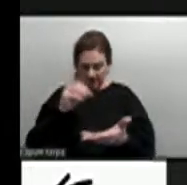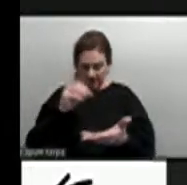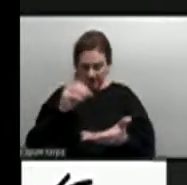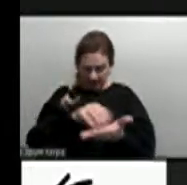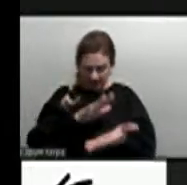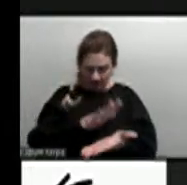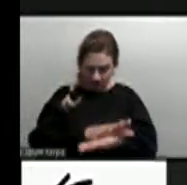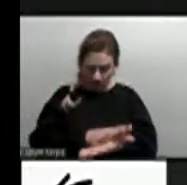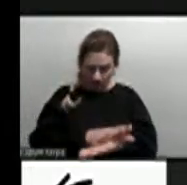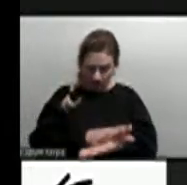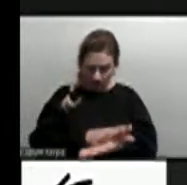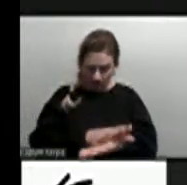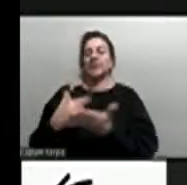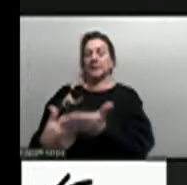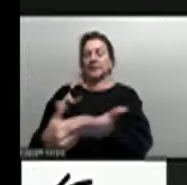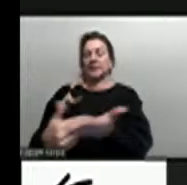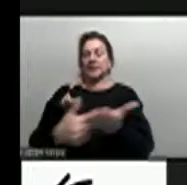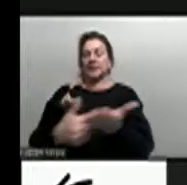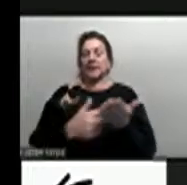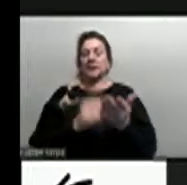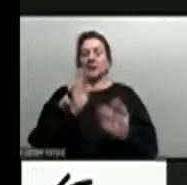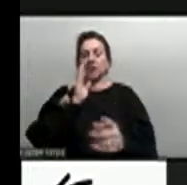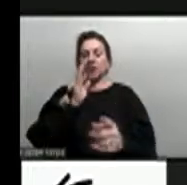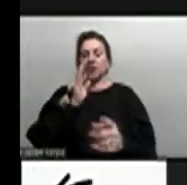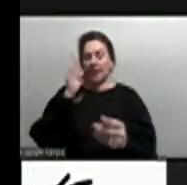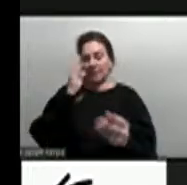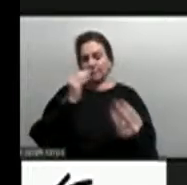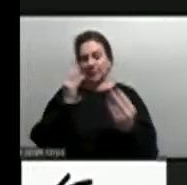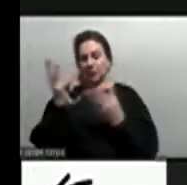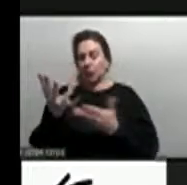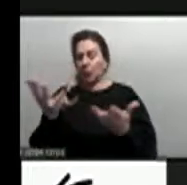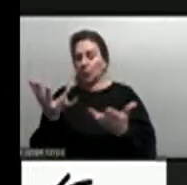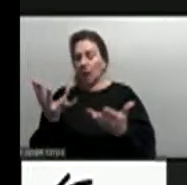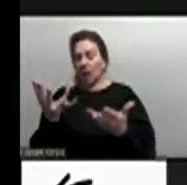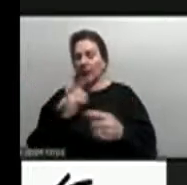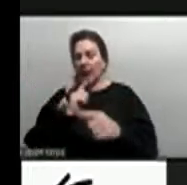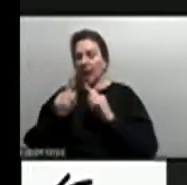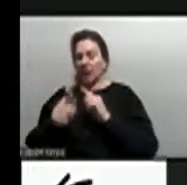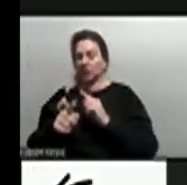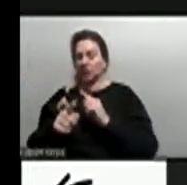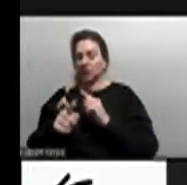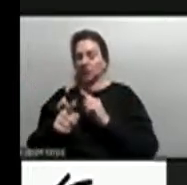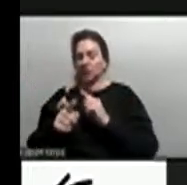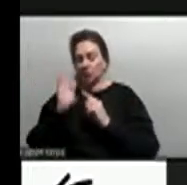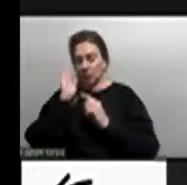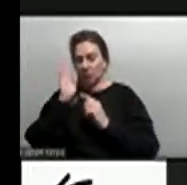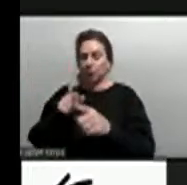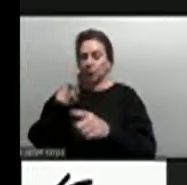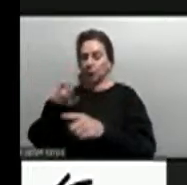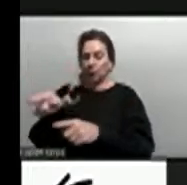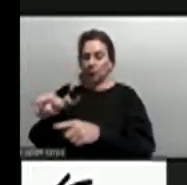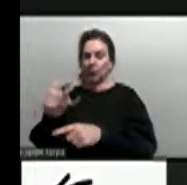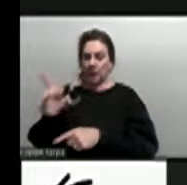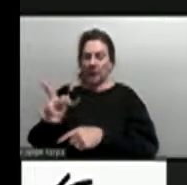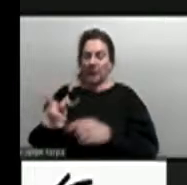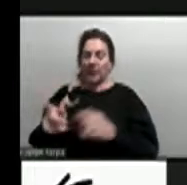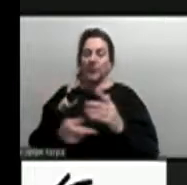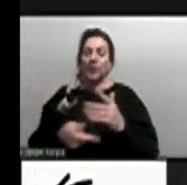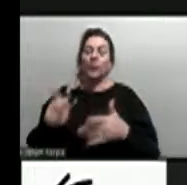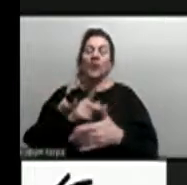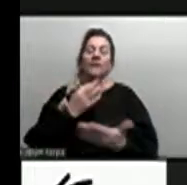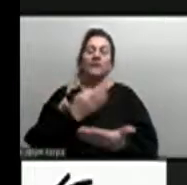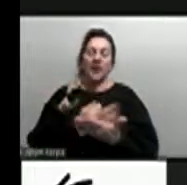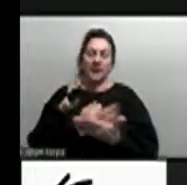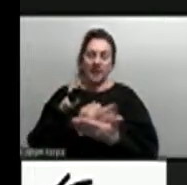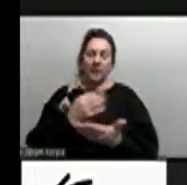them directly to you, those questions that you asked, and make sure that the priorities that you asked for funding have been considered